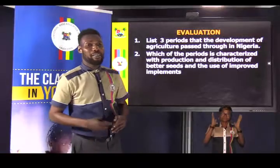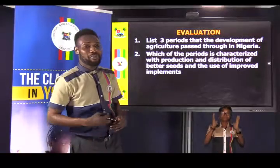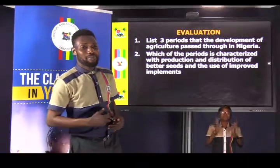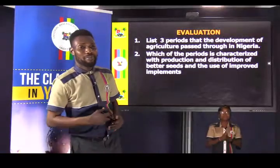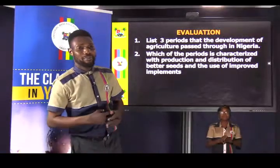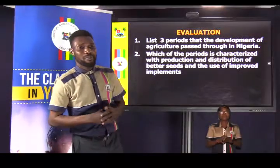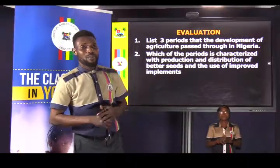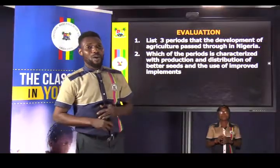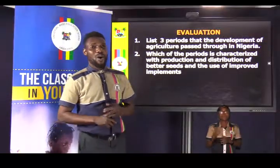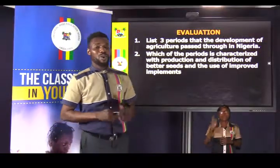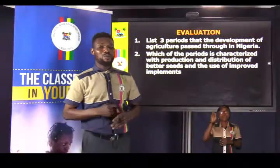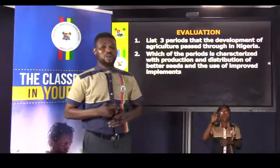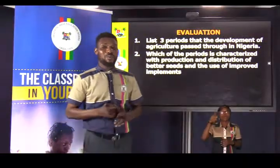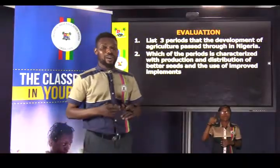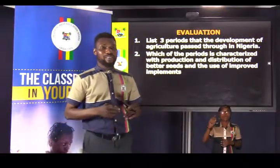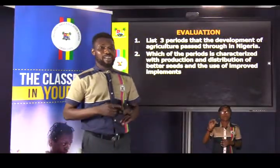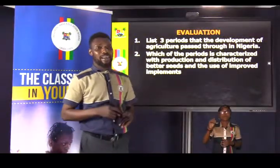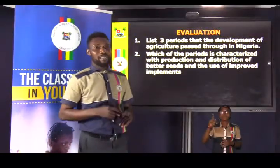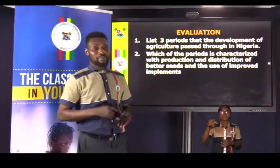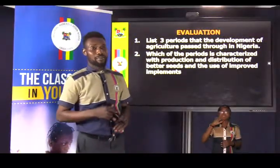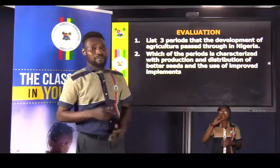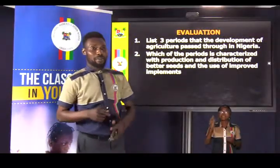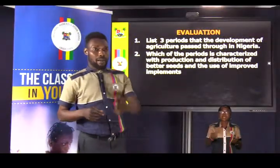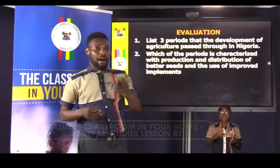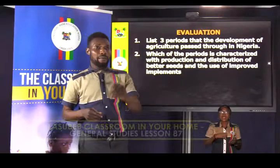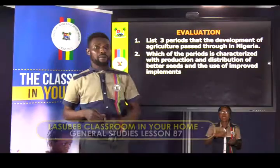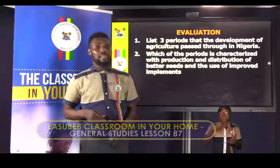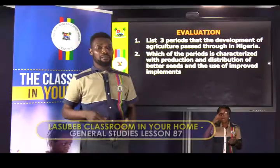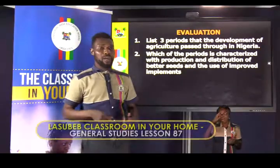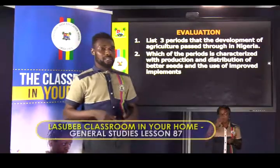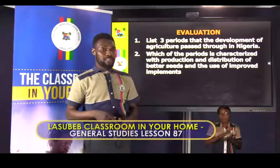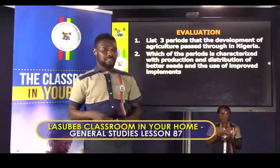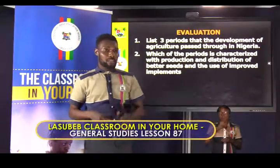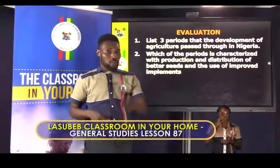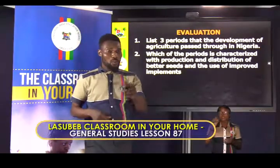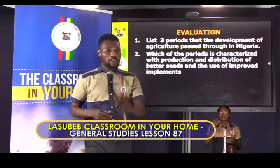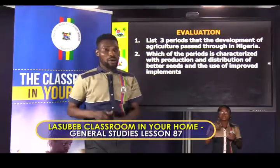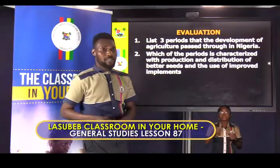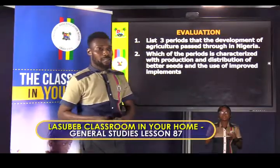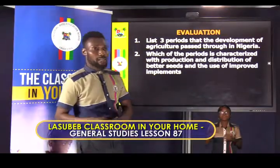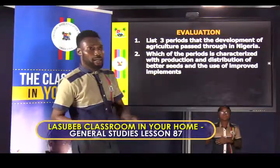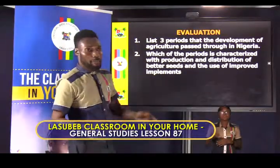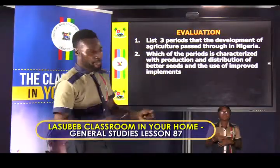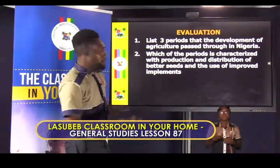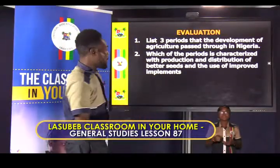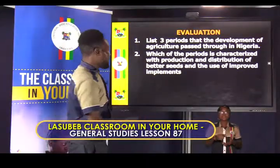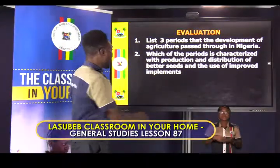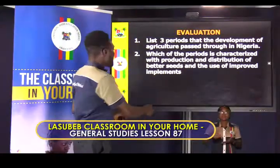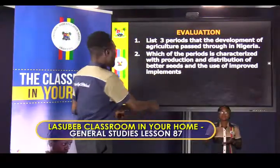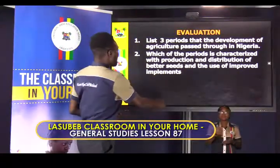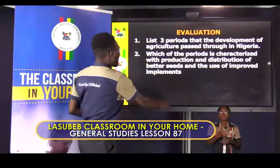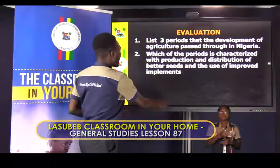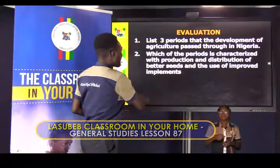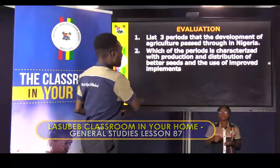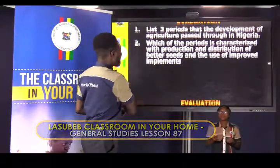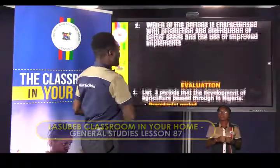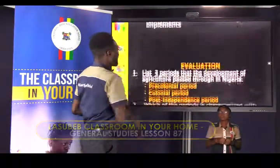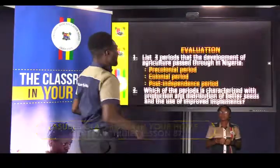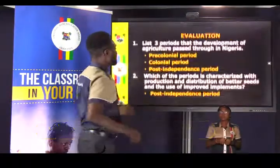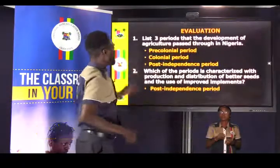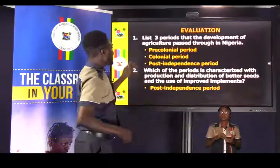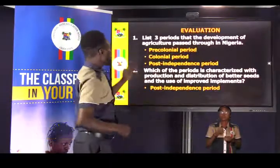Eyes on me. Uncle Popo is there. I believe you are still there. So when you are still there, let's mark